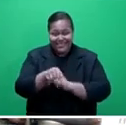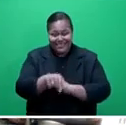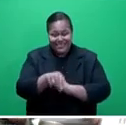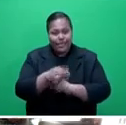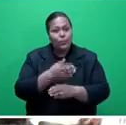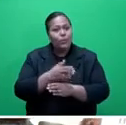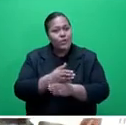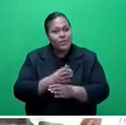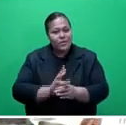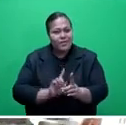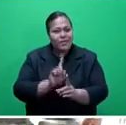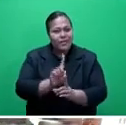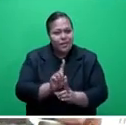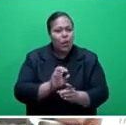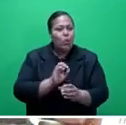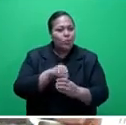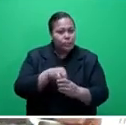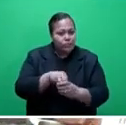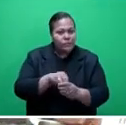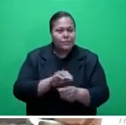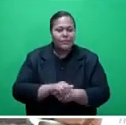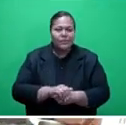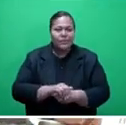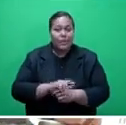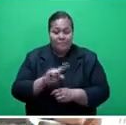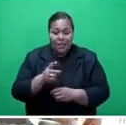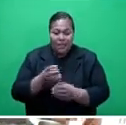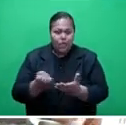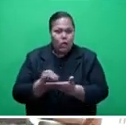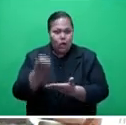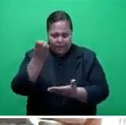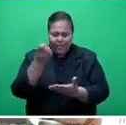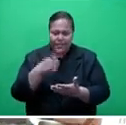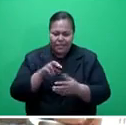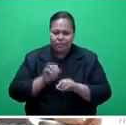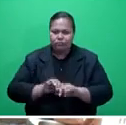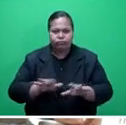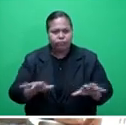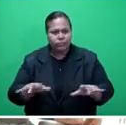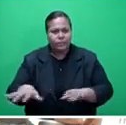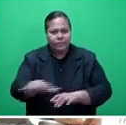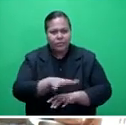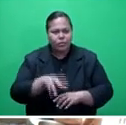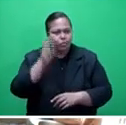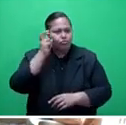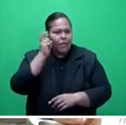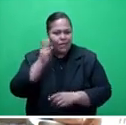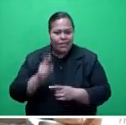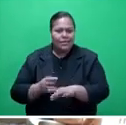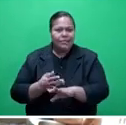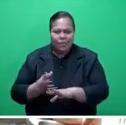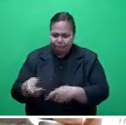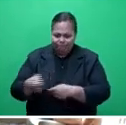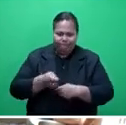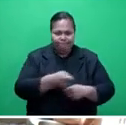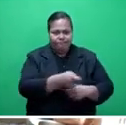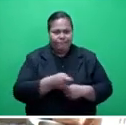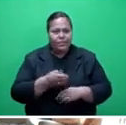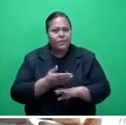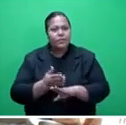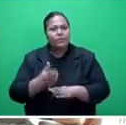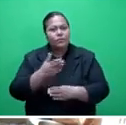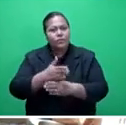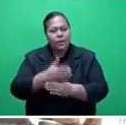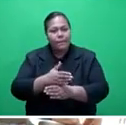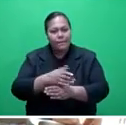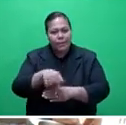economic recovery strategies are widespread, with training and matching displaced workers with new job at